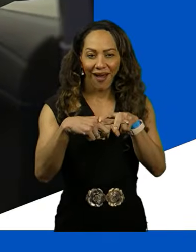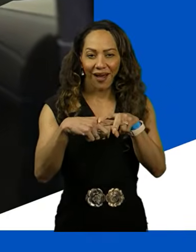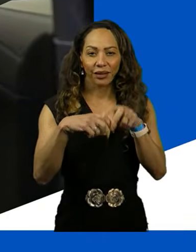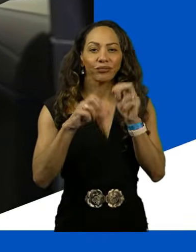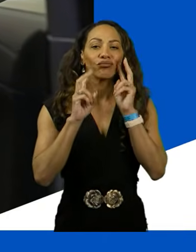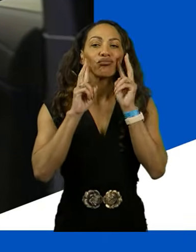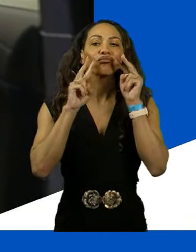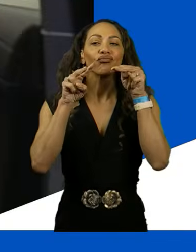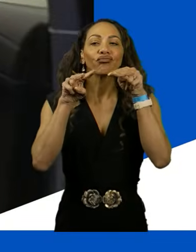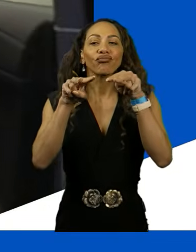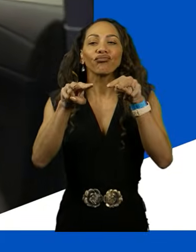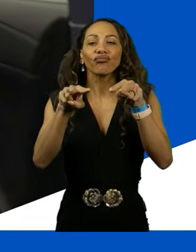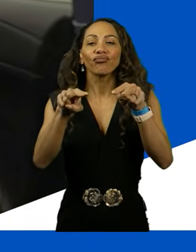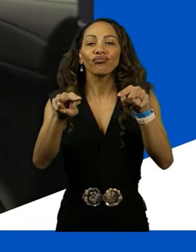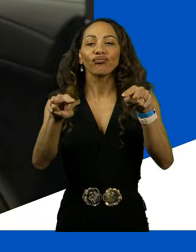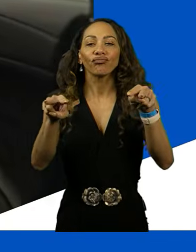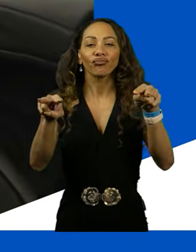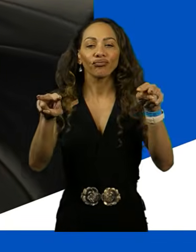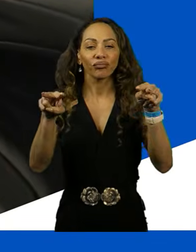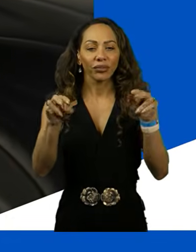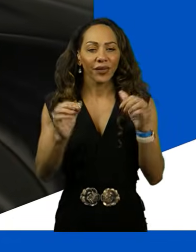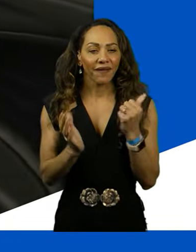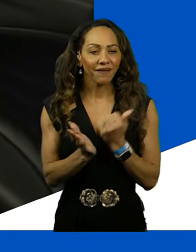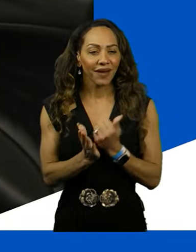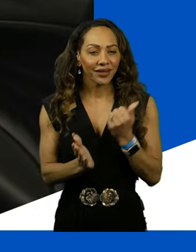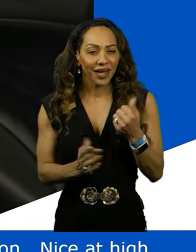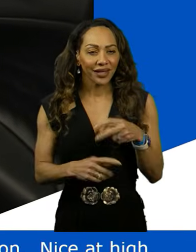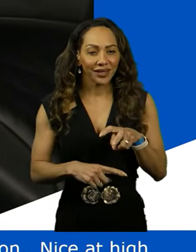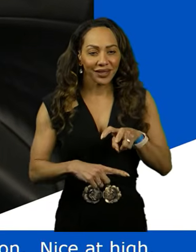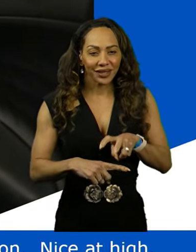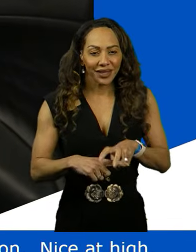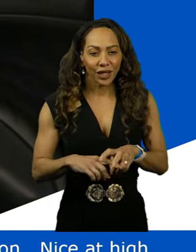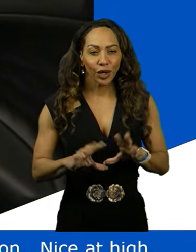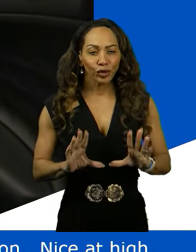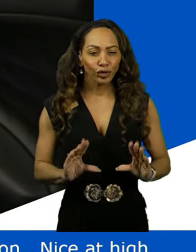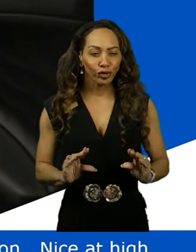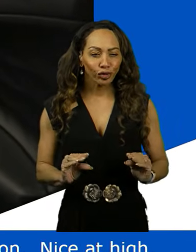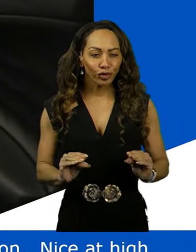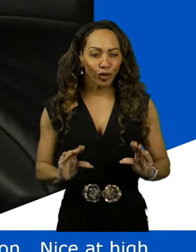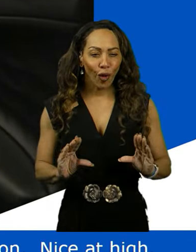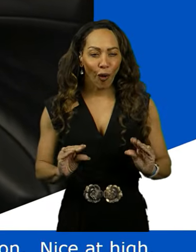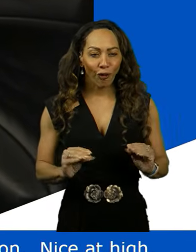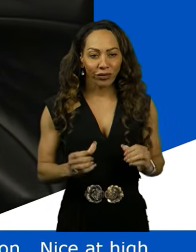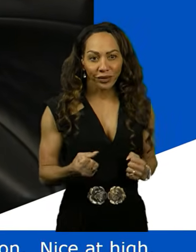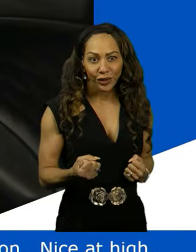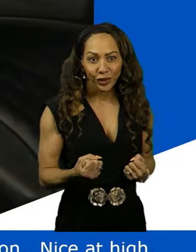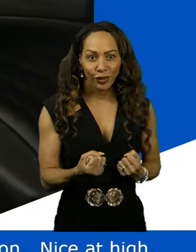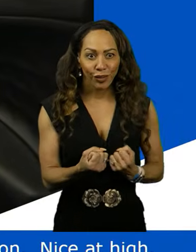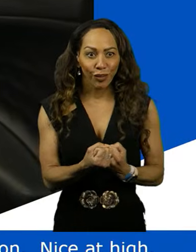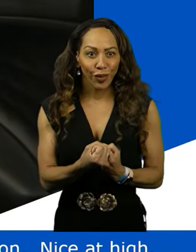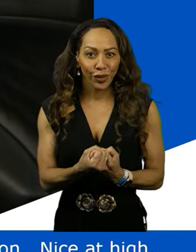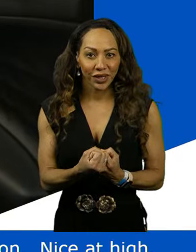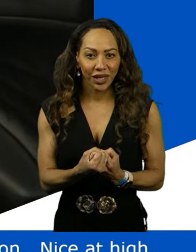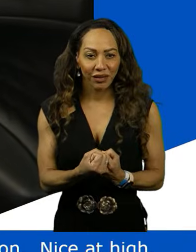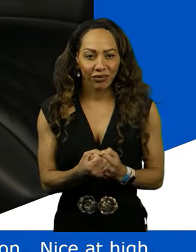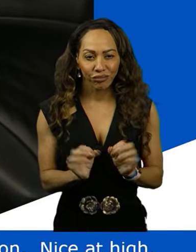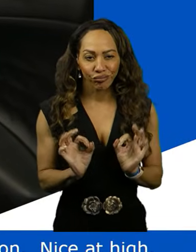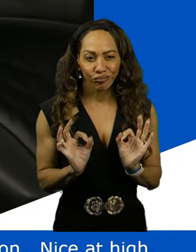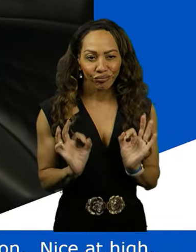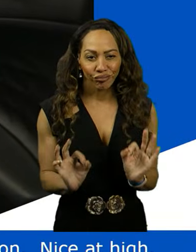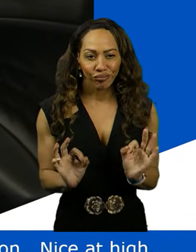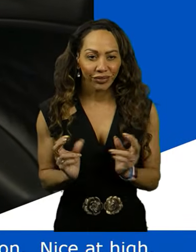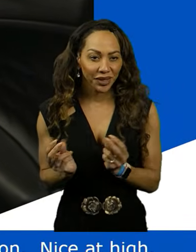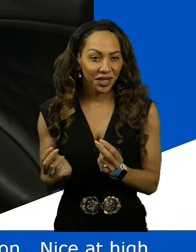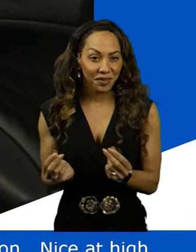the bonnet, and also you get these fantastic seats. They're beautifully soft and supportive, trimmed in this nice material, and it